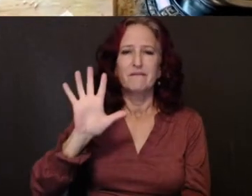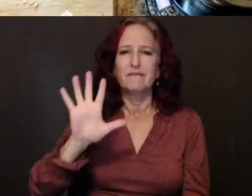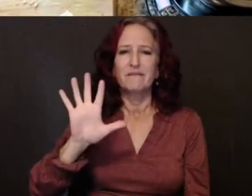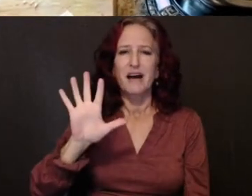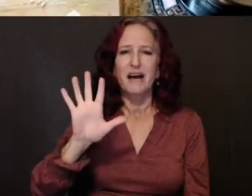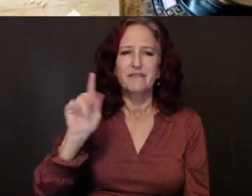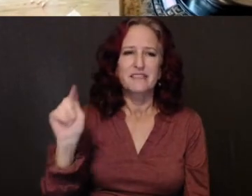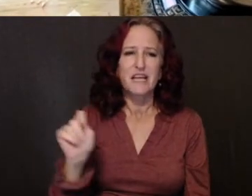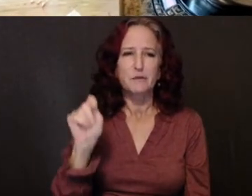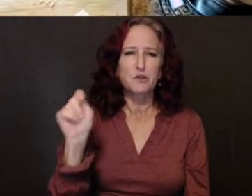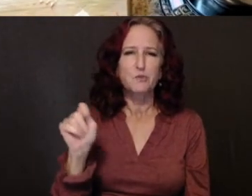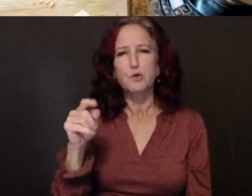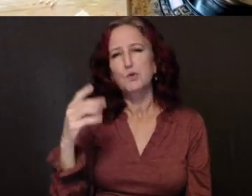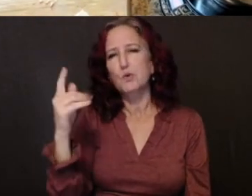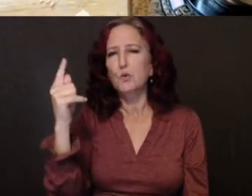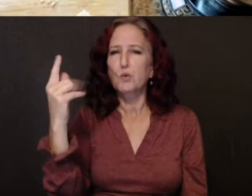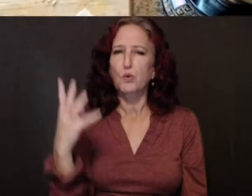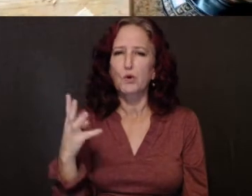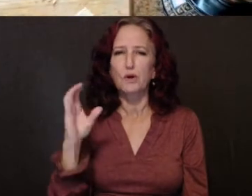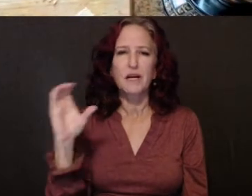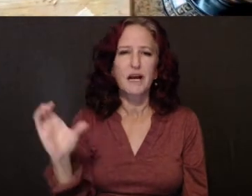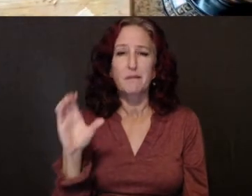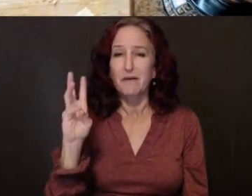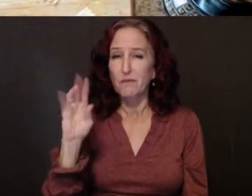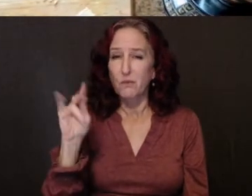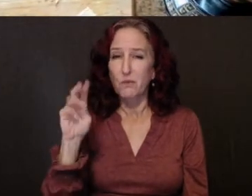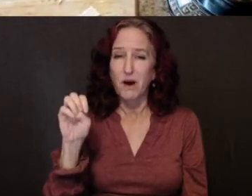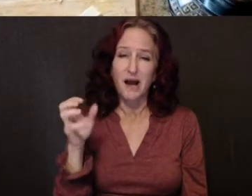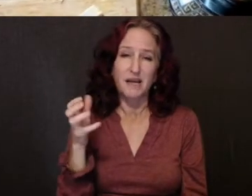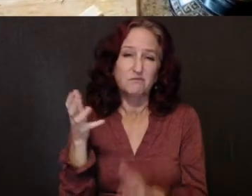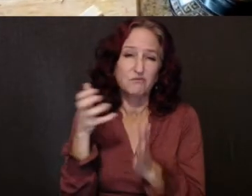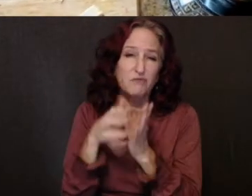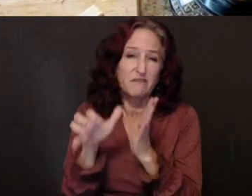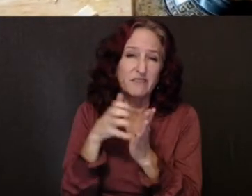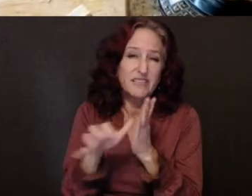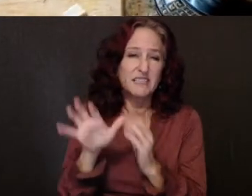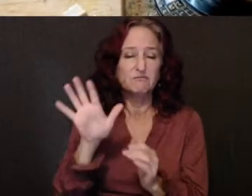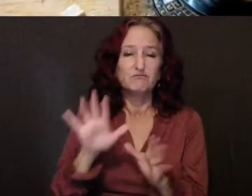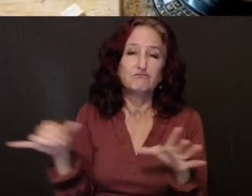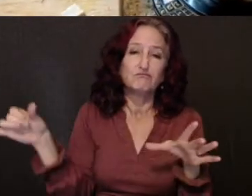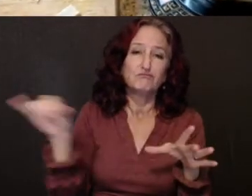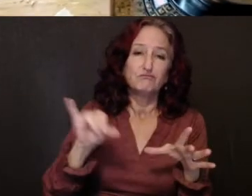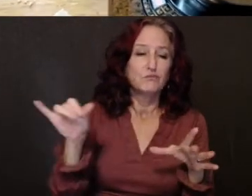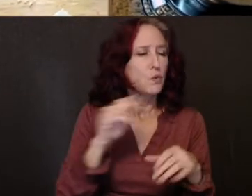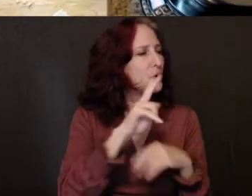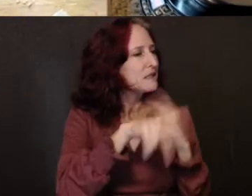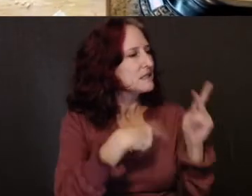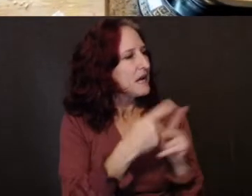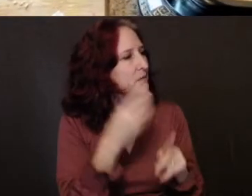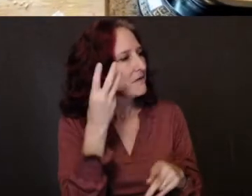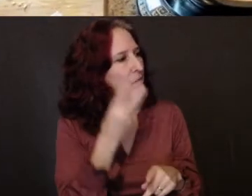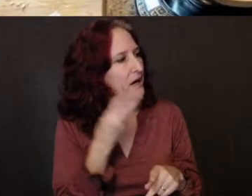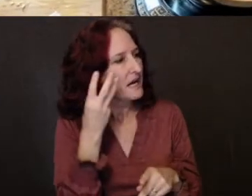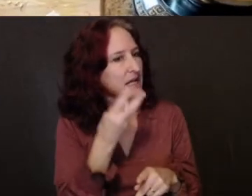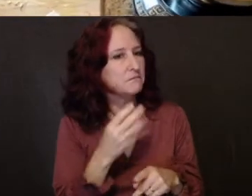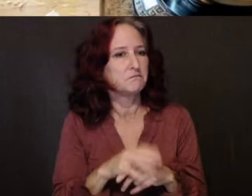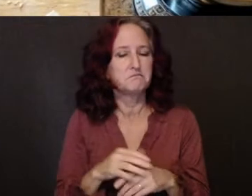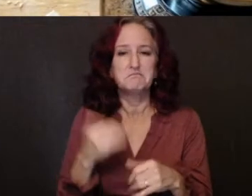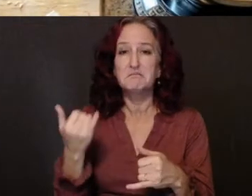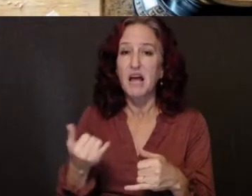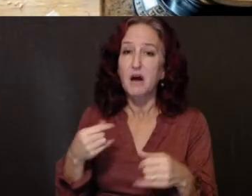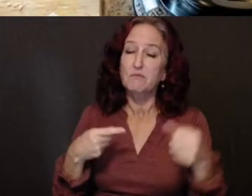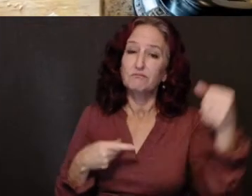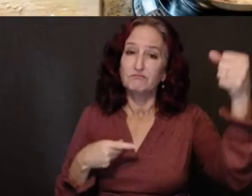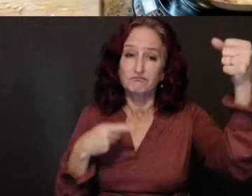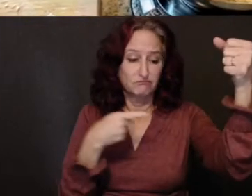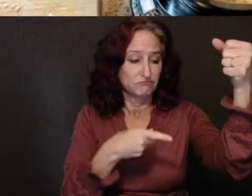I think my recipe when I was putting it together, I said put about 5 tablespoons or a quarter cup or